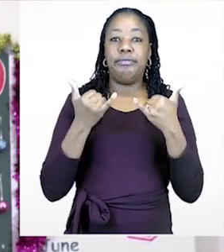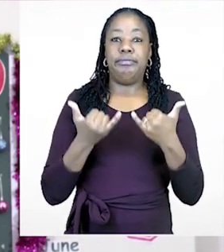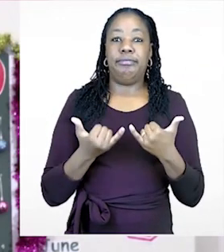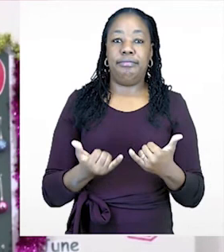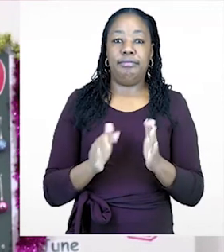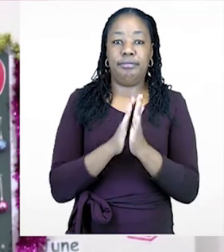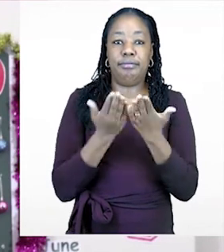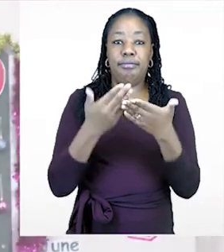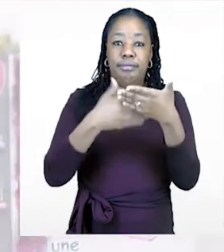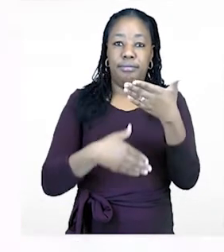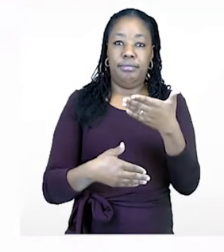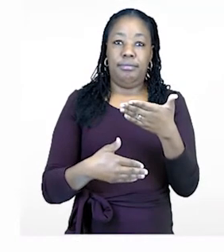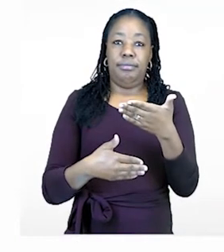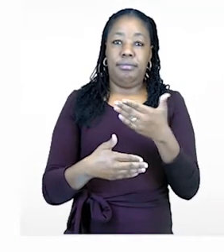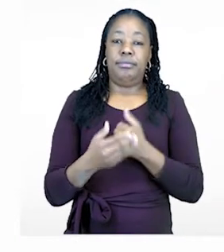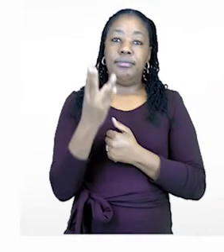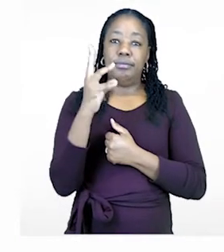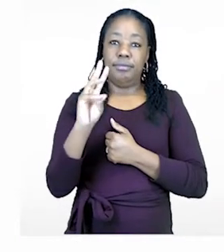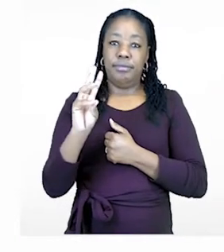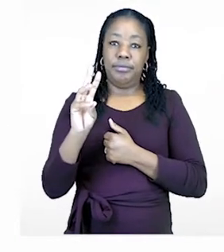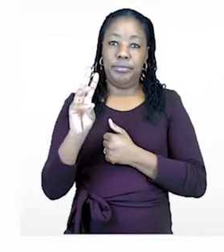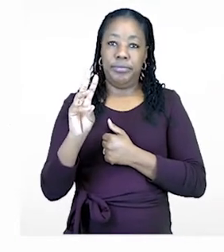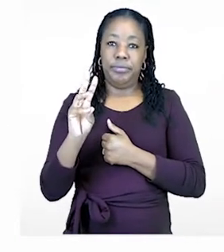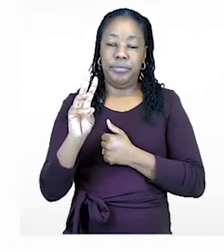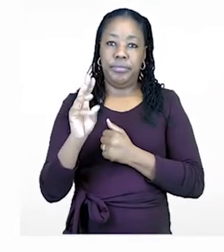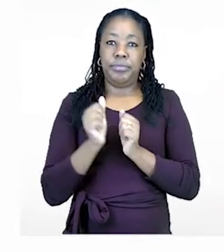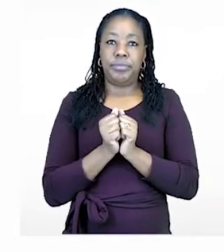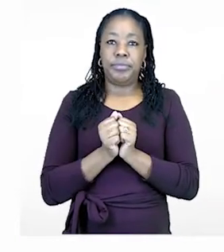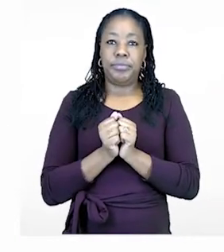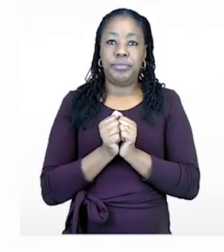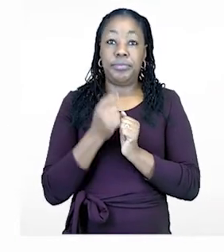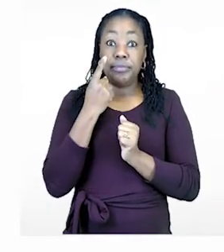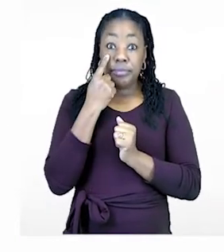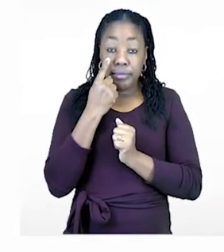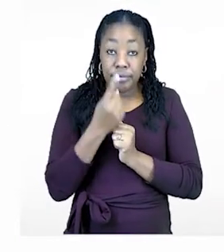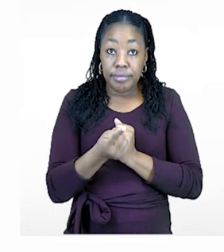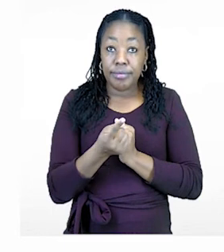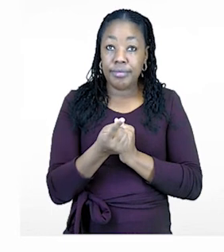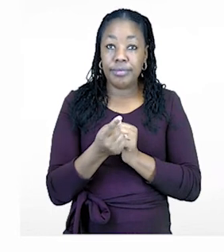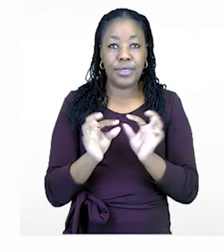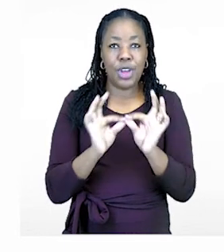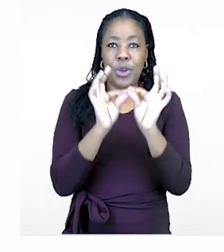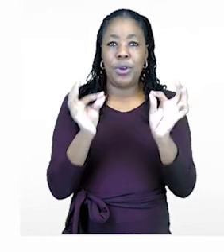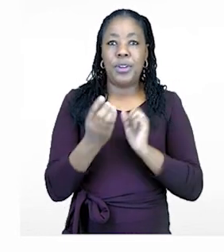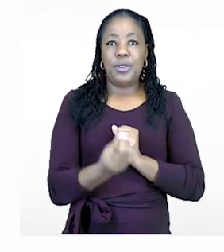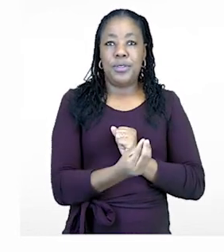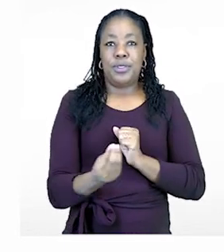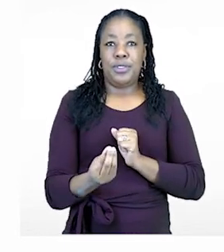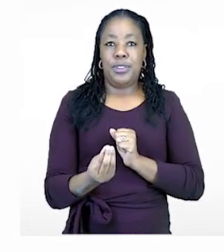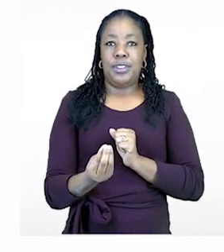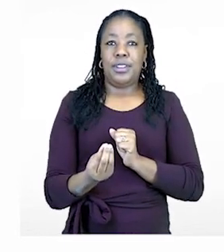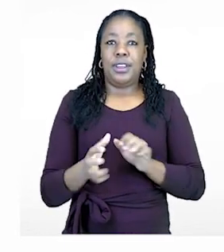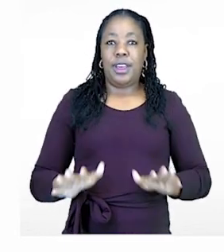next page on page 6. On page 6 we can see that there is a beautiful girl and a handsome